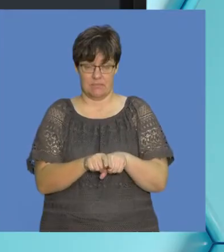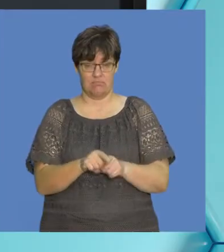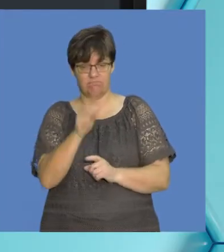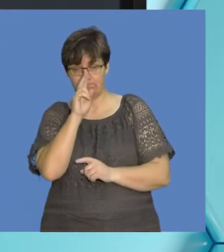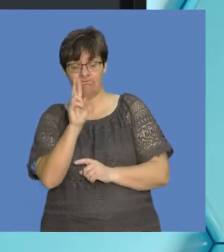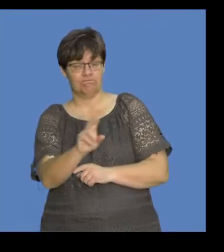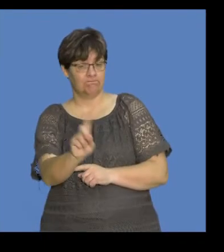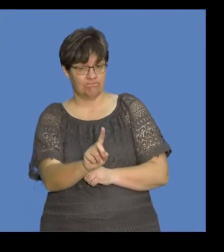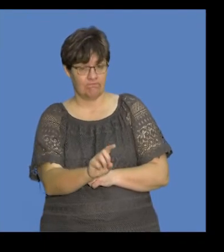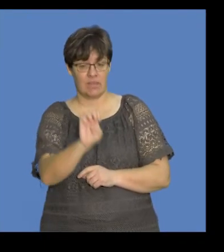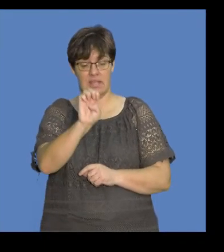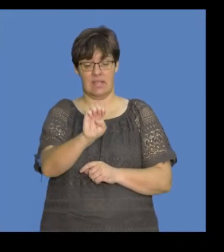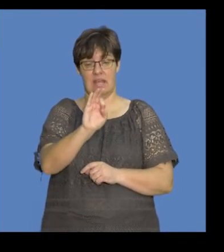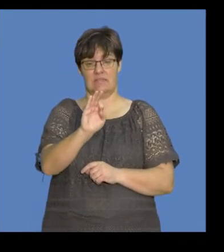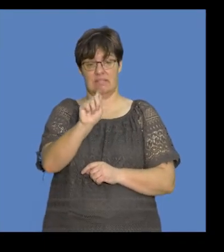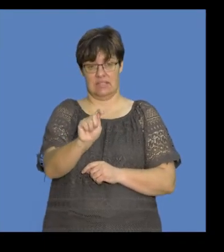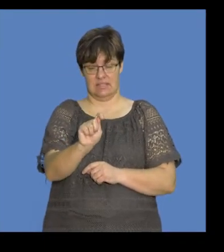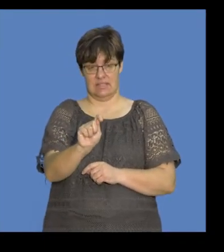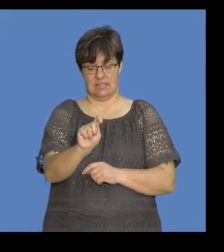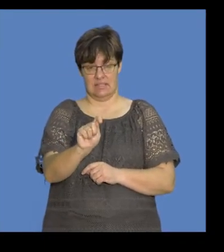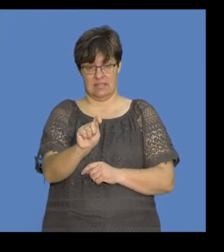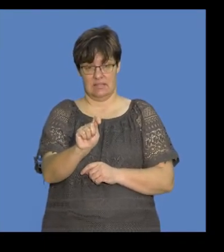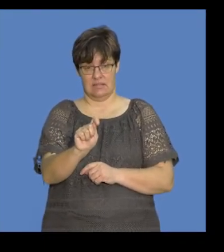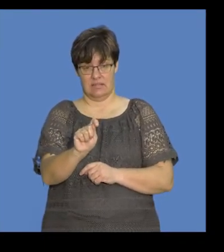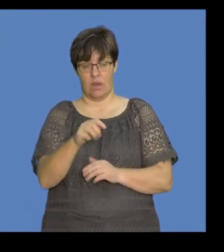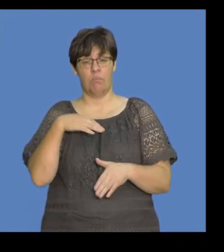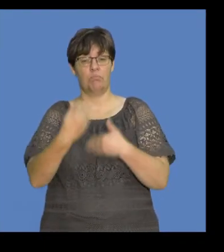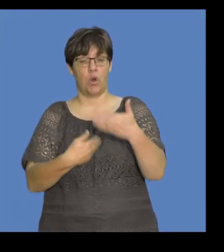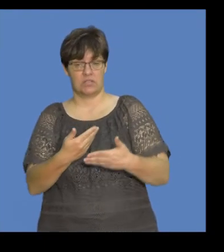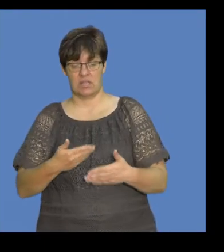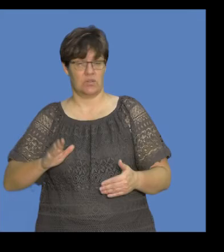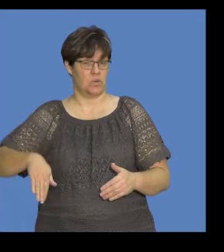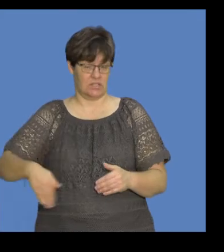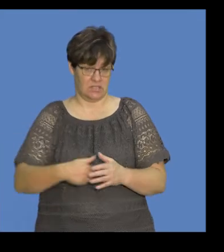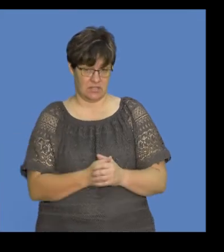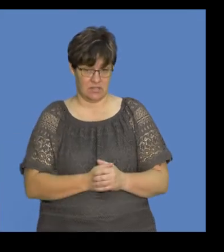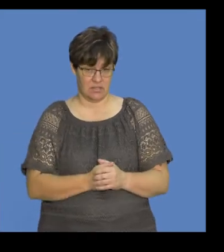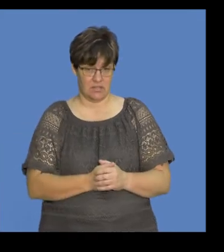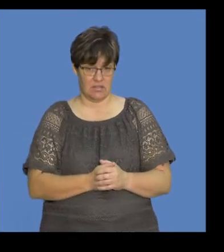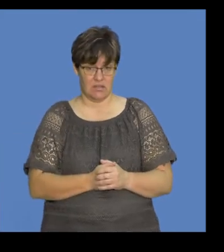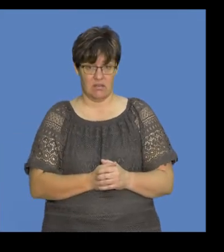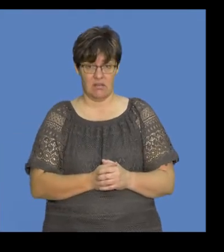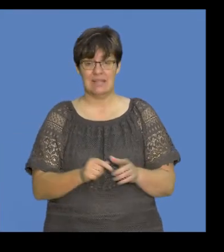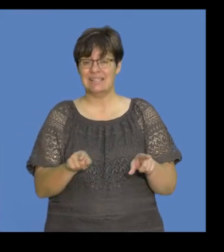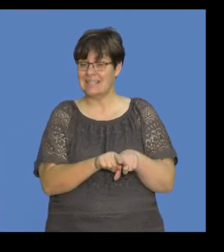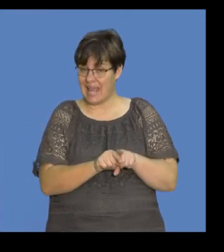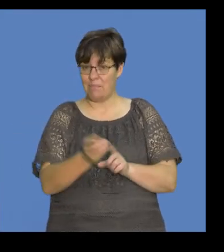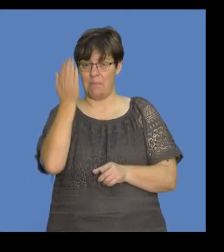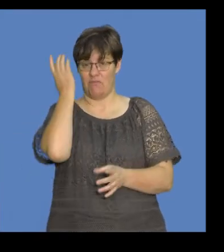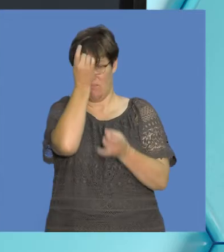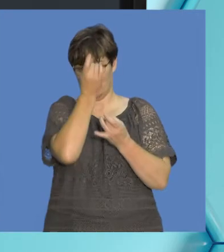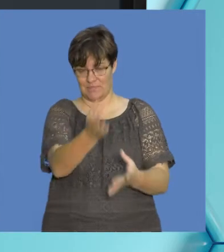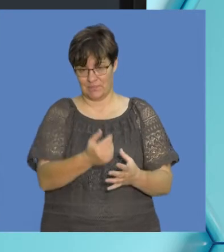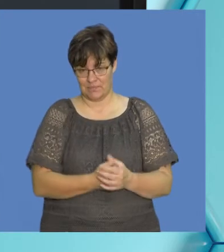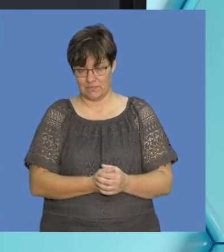look for EFTs that have not been processed. Very important, people. Like I alluded to early on in the lesson,